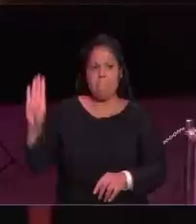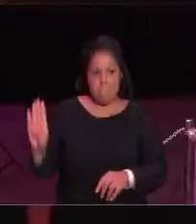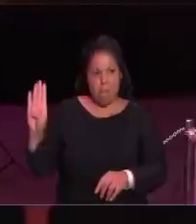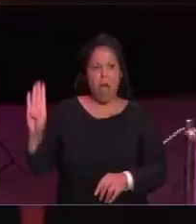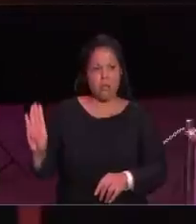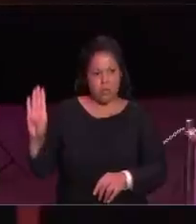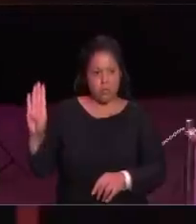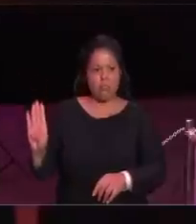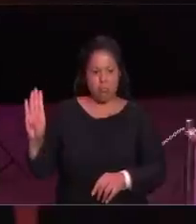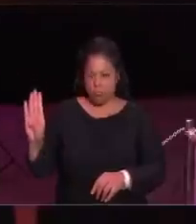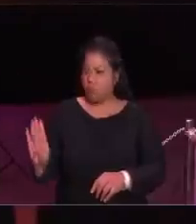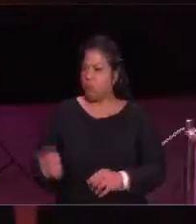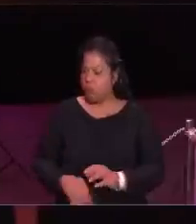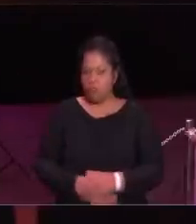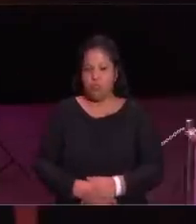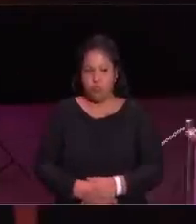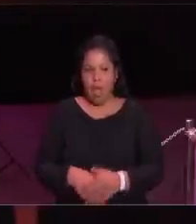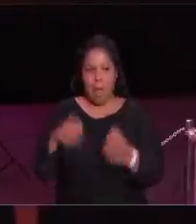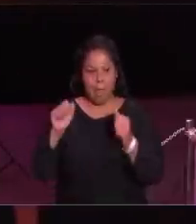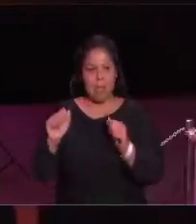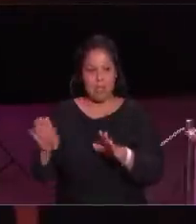God bless you.